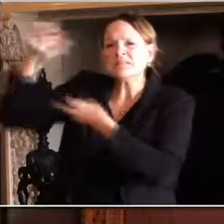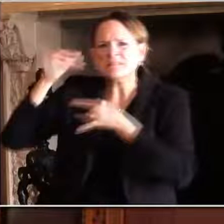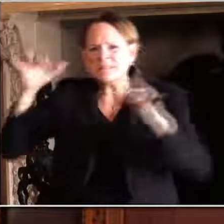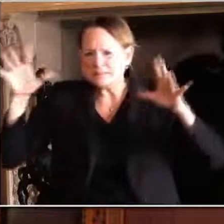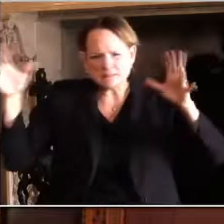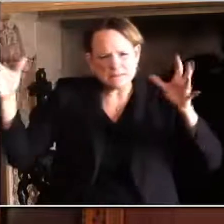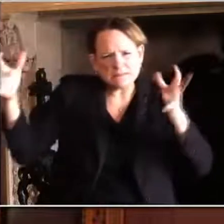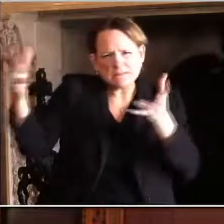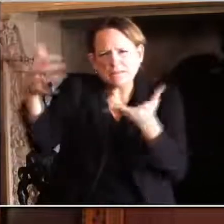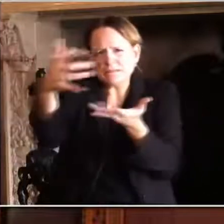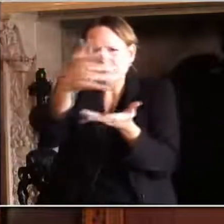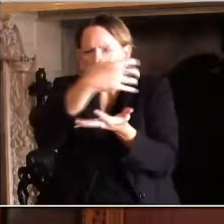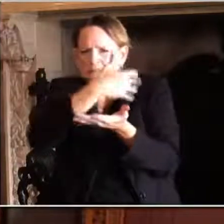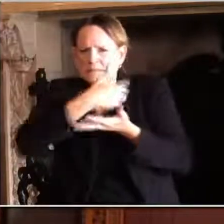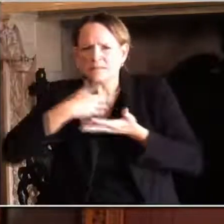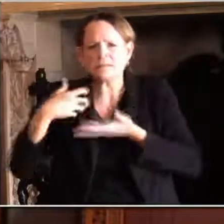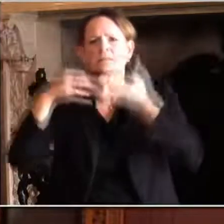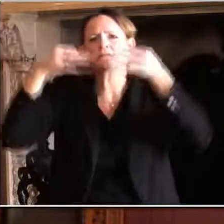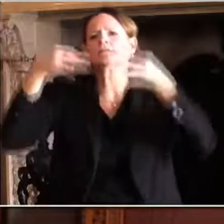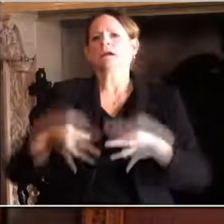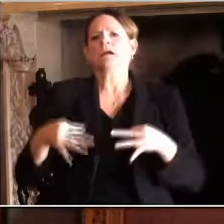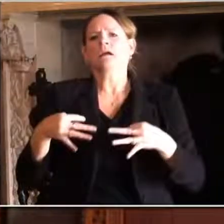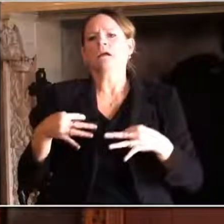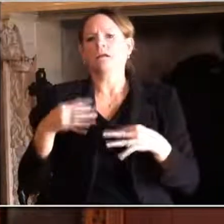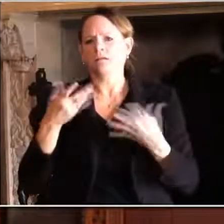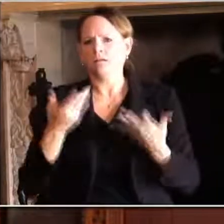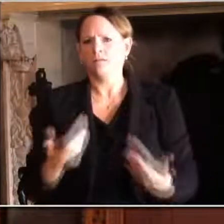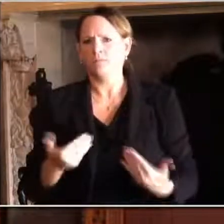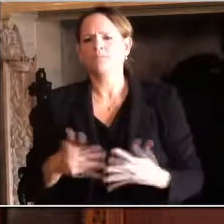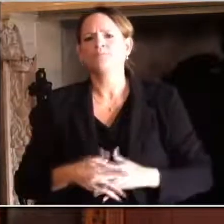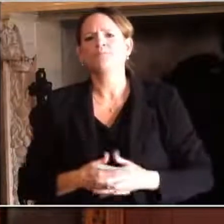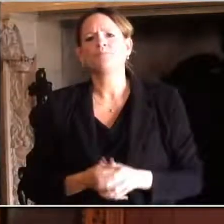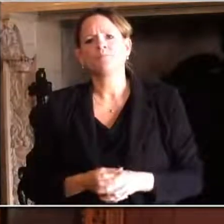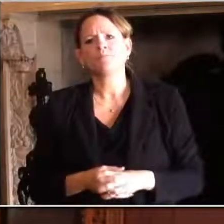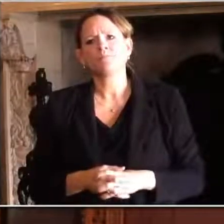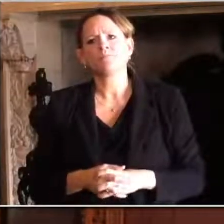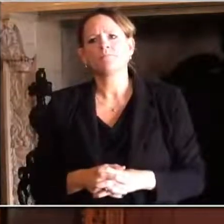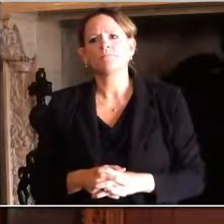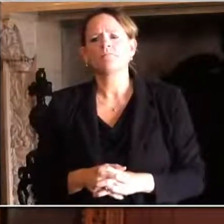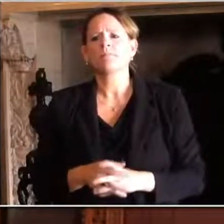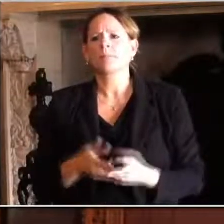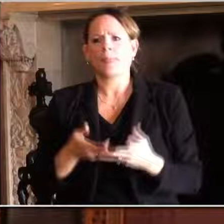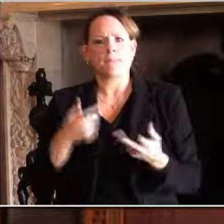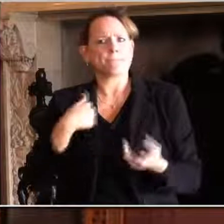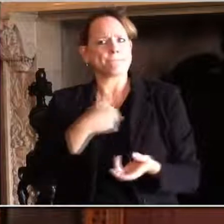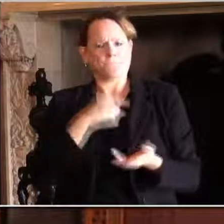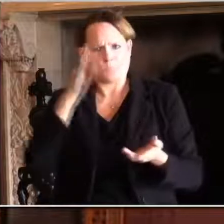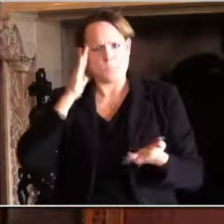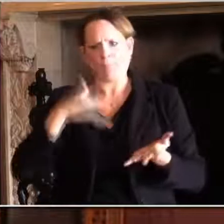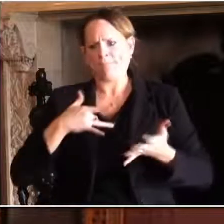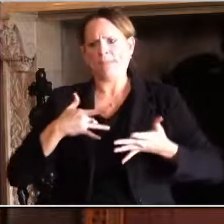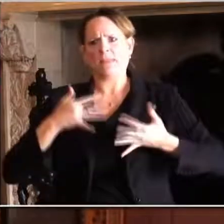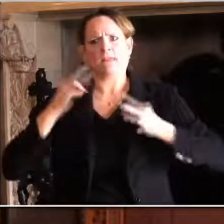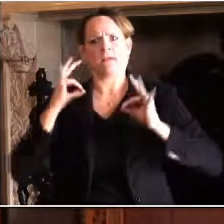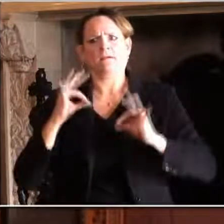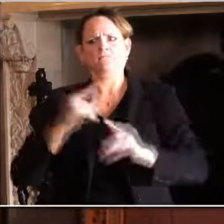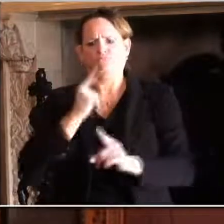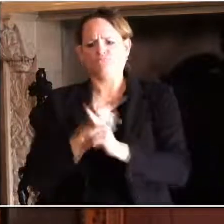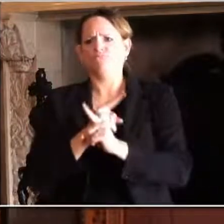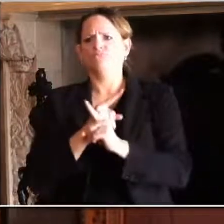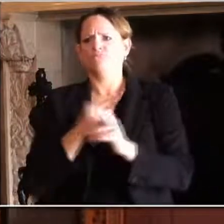this, and we believe the way we approach this has good legal standing. funding, and also it just makes